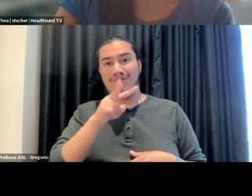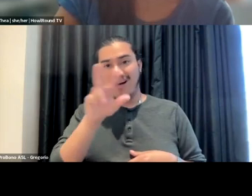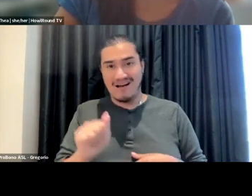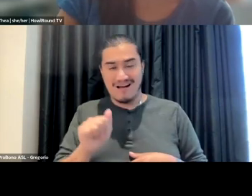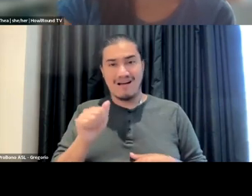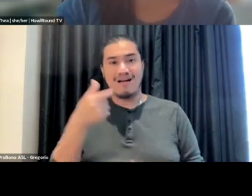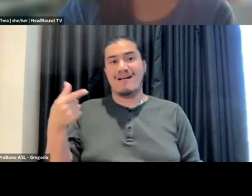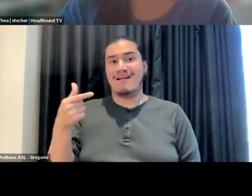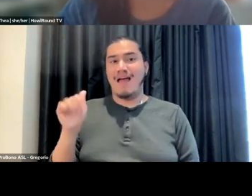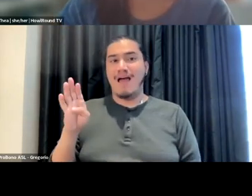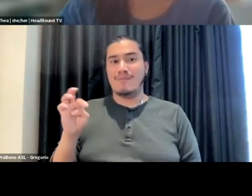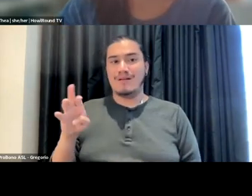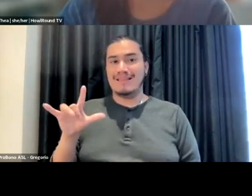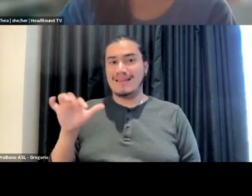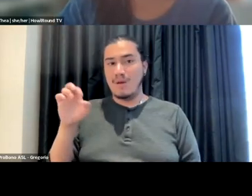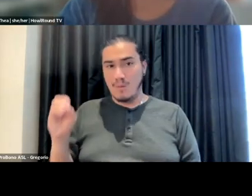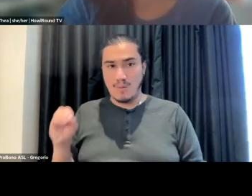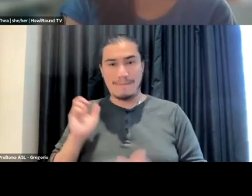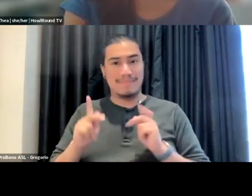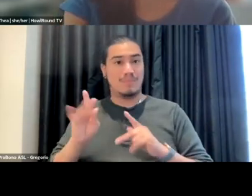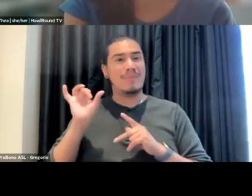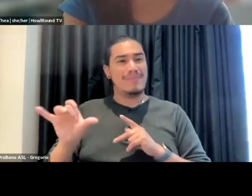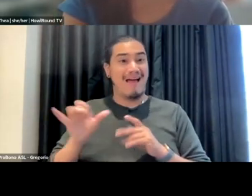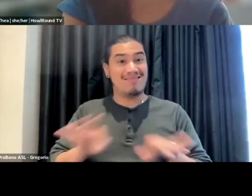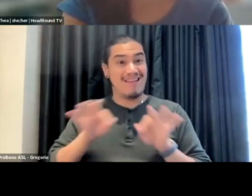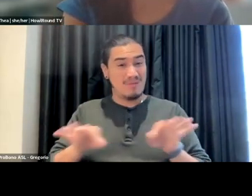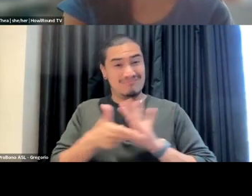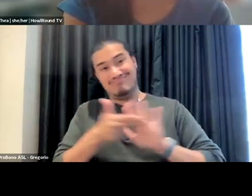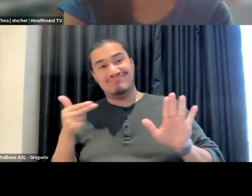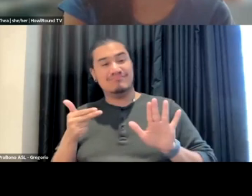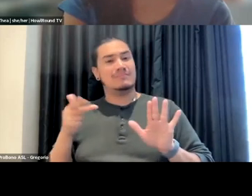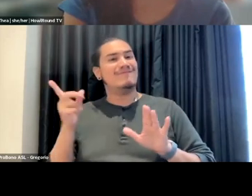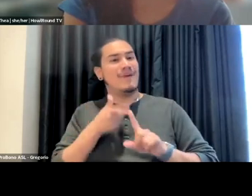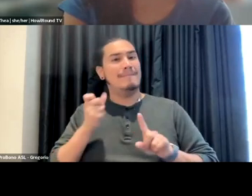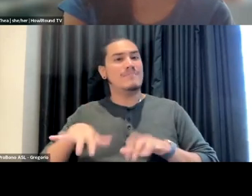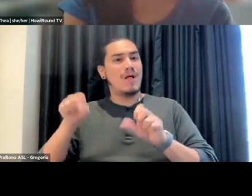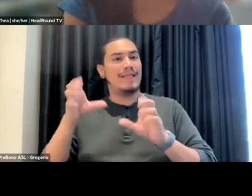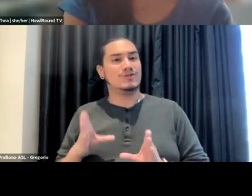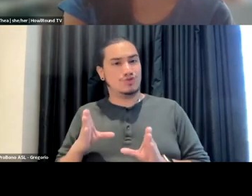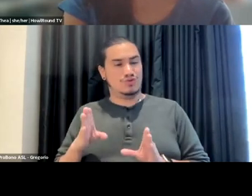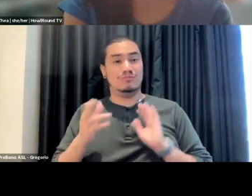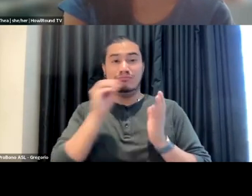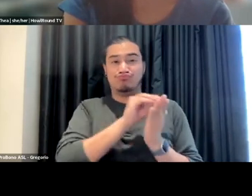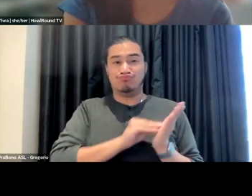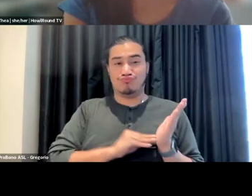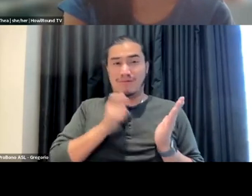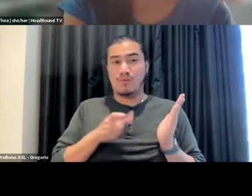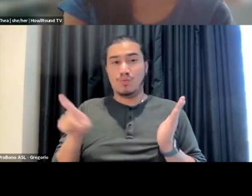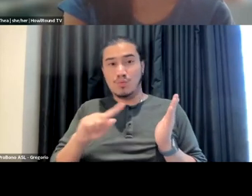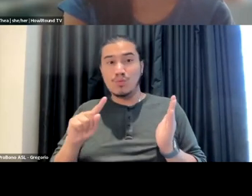Gabrielino people, is language that is colonized. And the record of languages of who the people and how